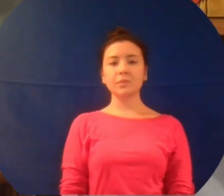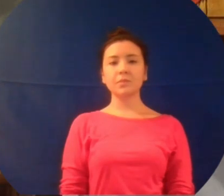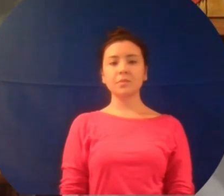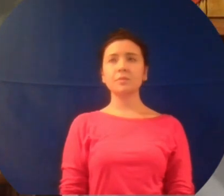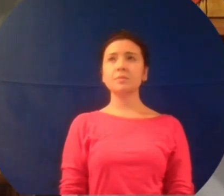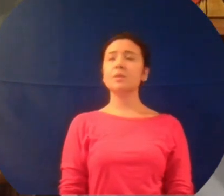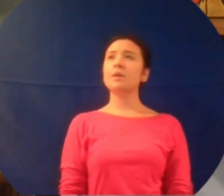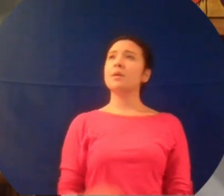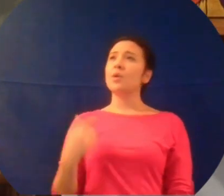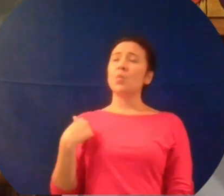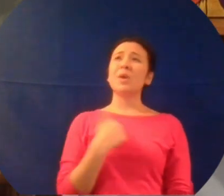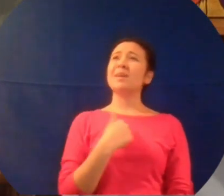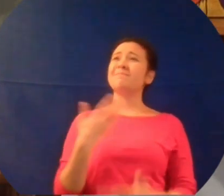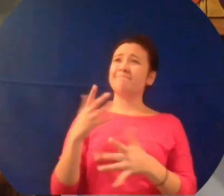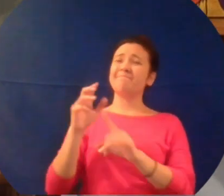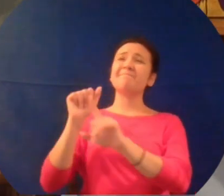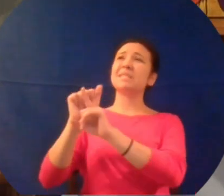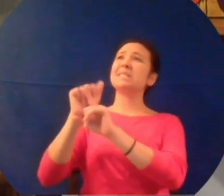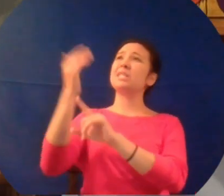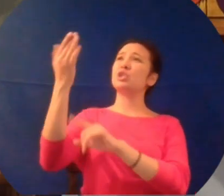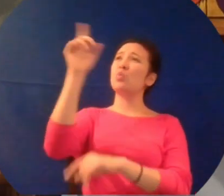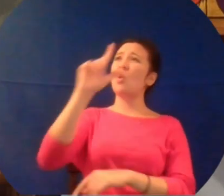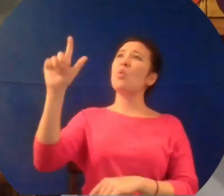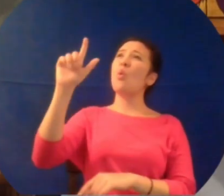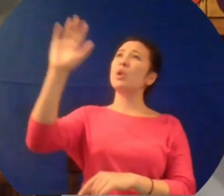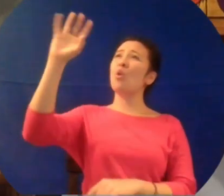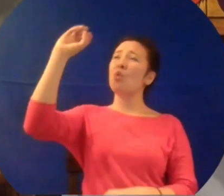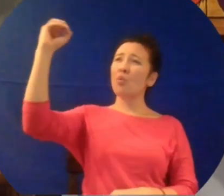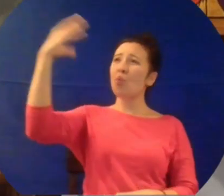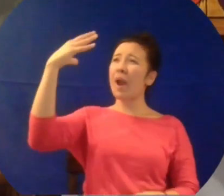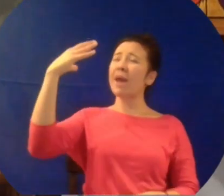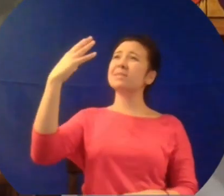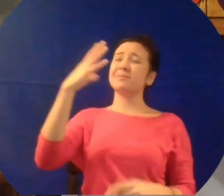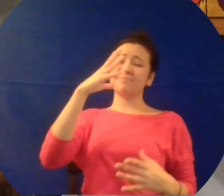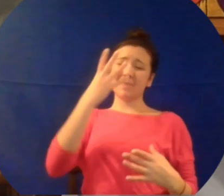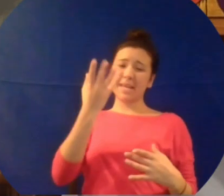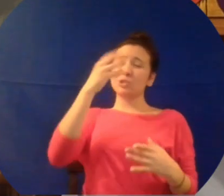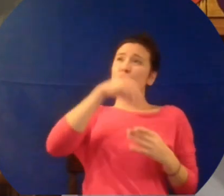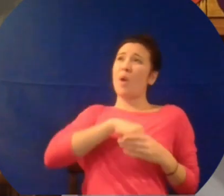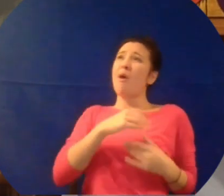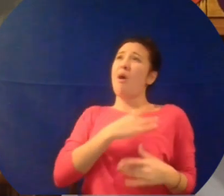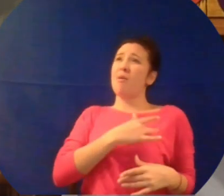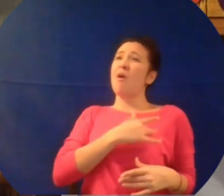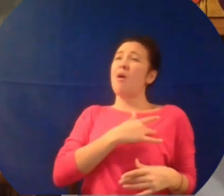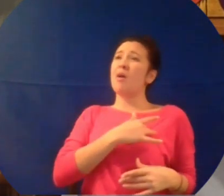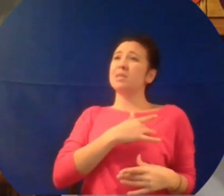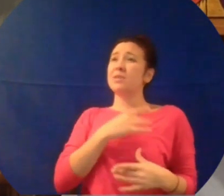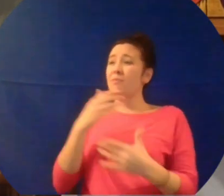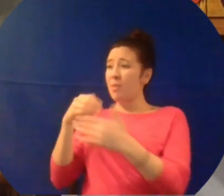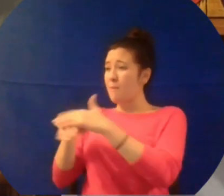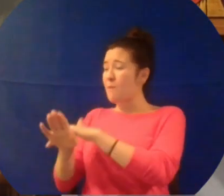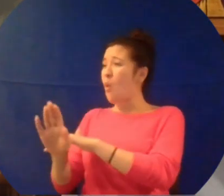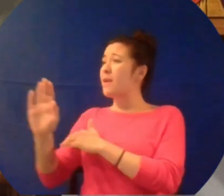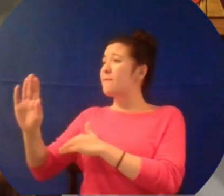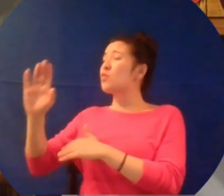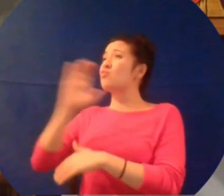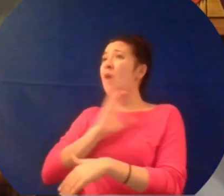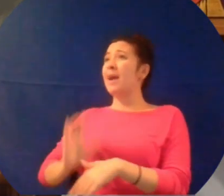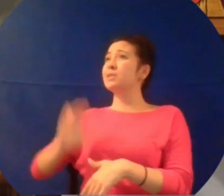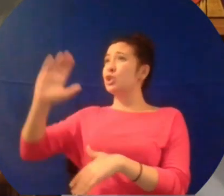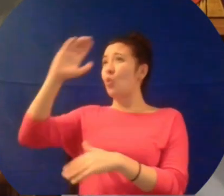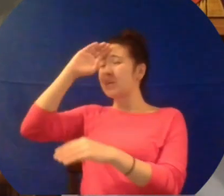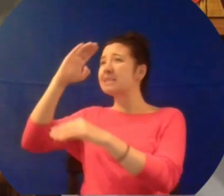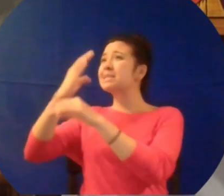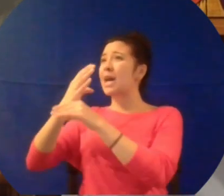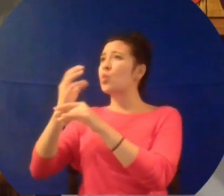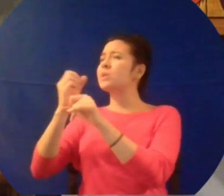Pour forth, we beseech you, O Lord, your grace into our hearts, that we, to whom the incarnation of Christ your Son was made known